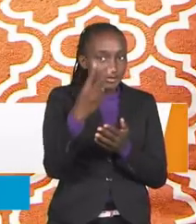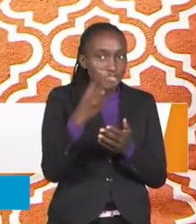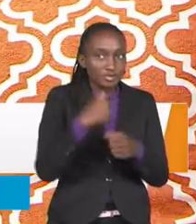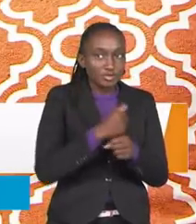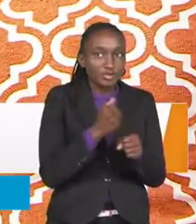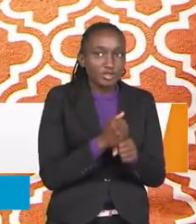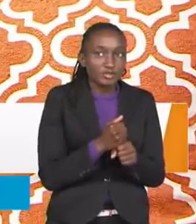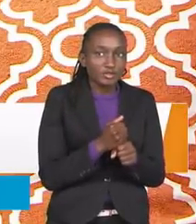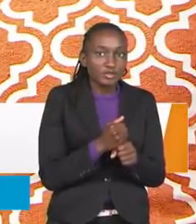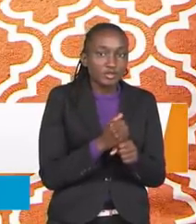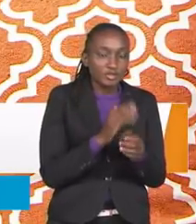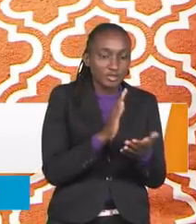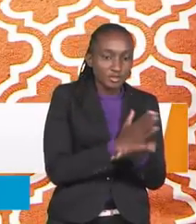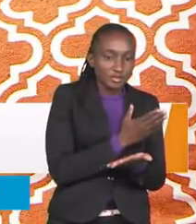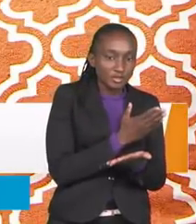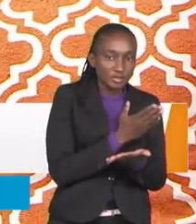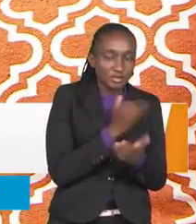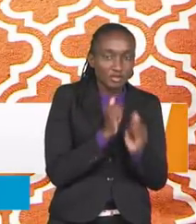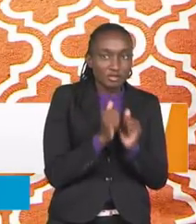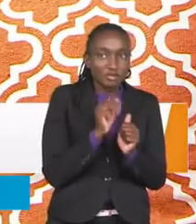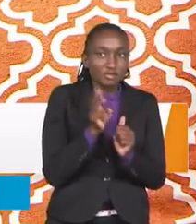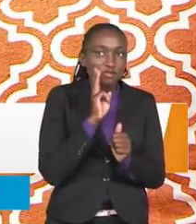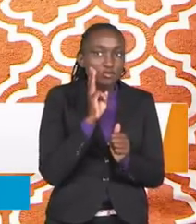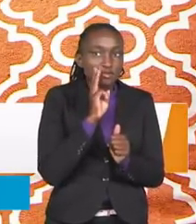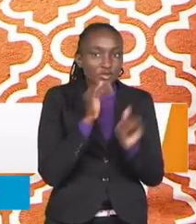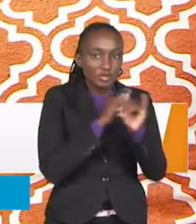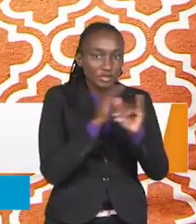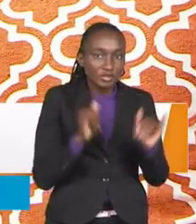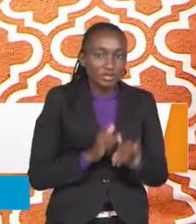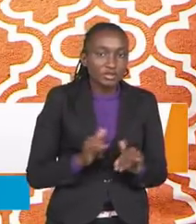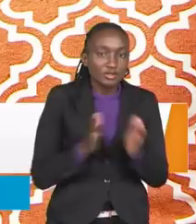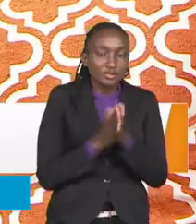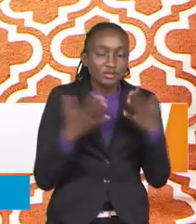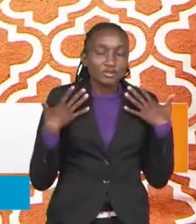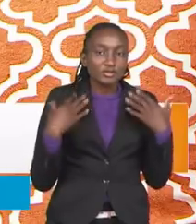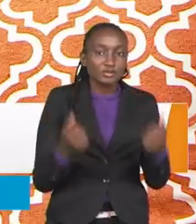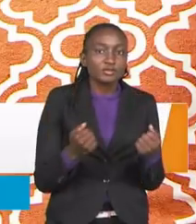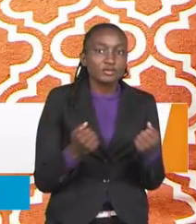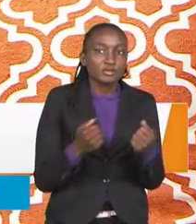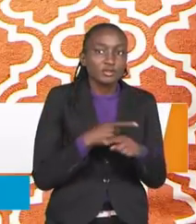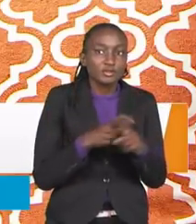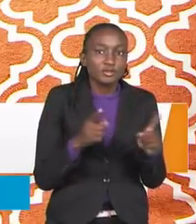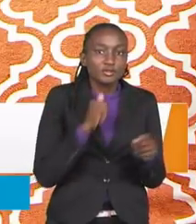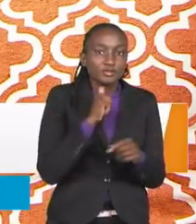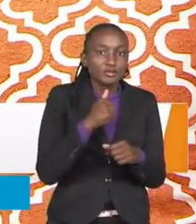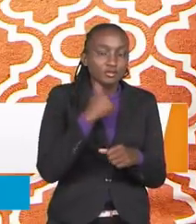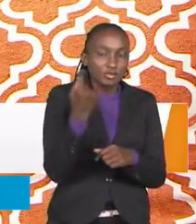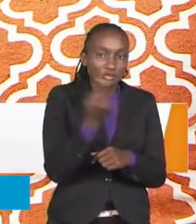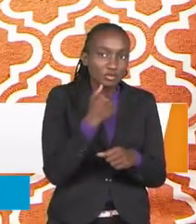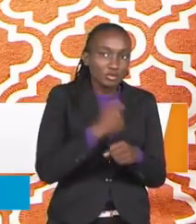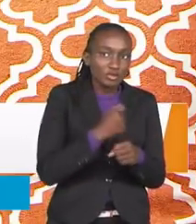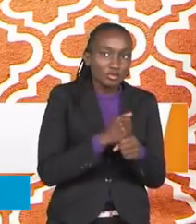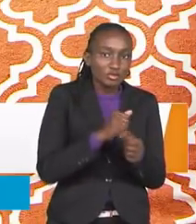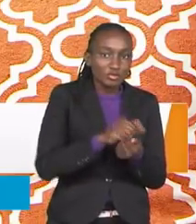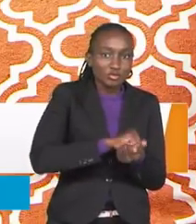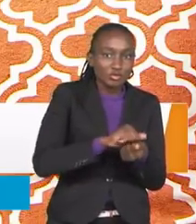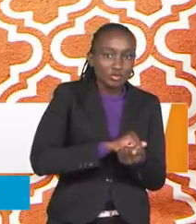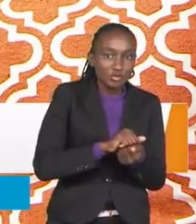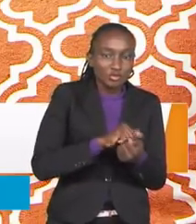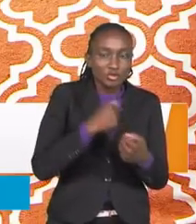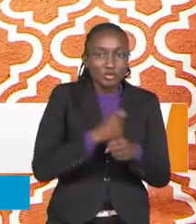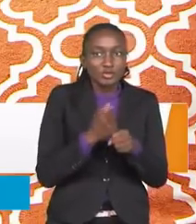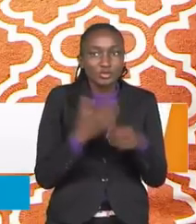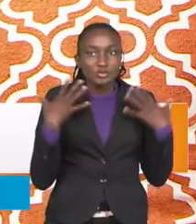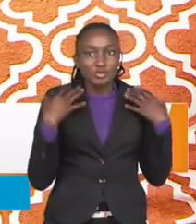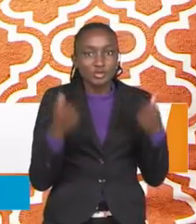WASH is a sector, which is water, sanitation and hygiene. Sure. But we don't only do WASH, we do health